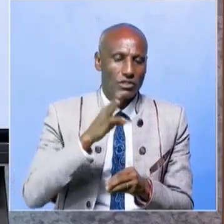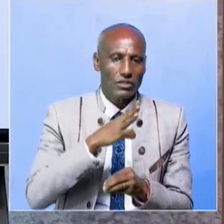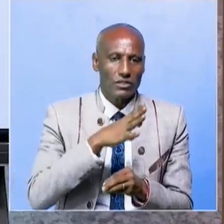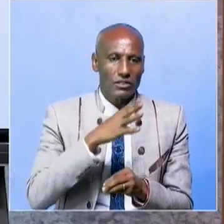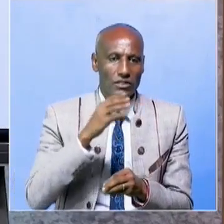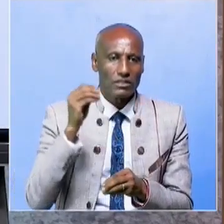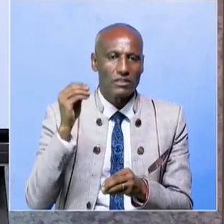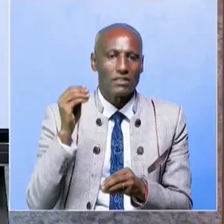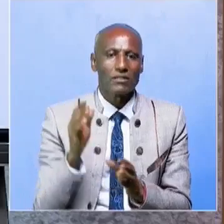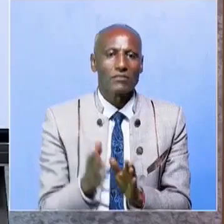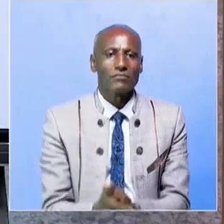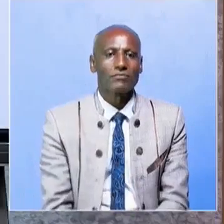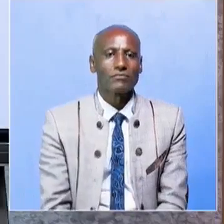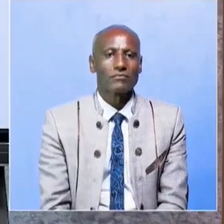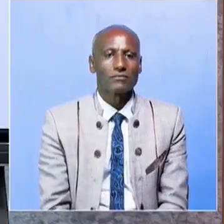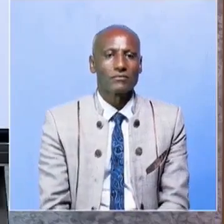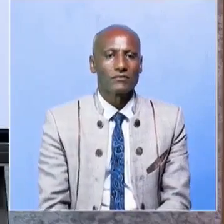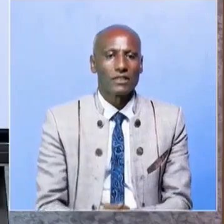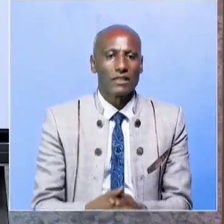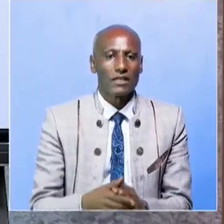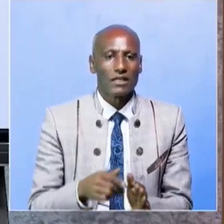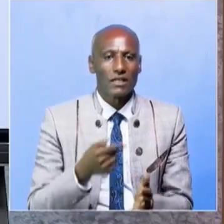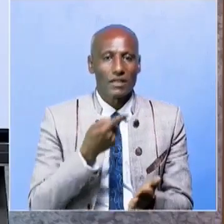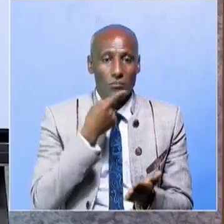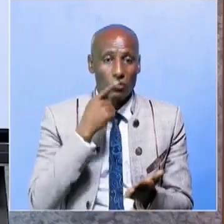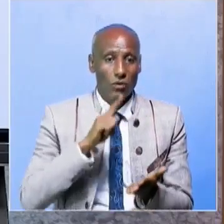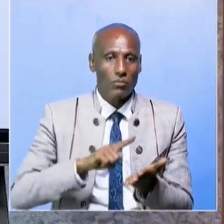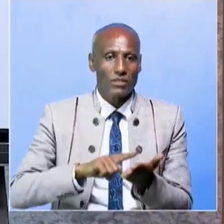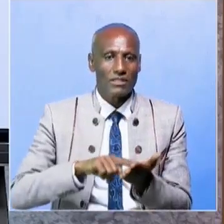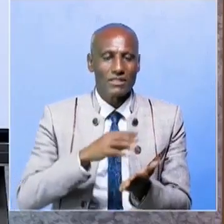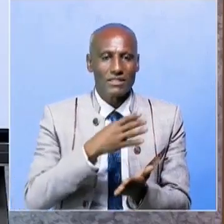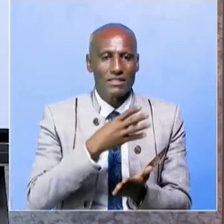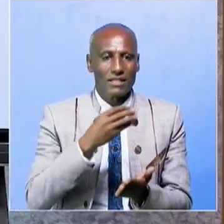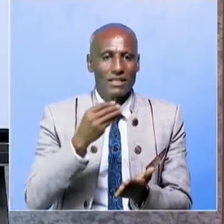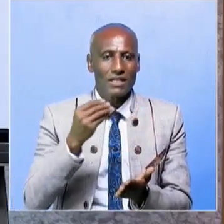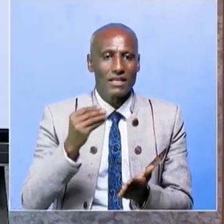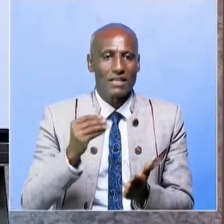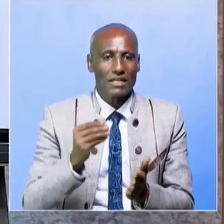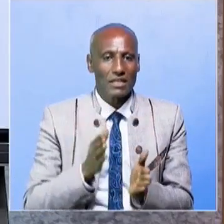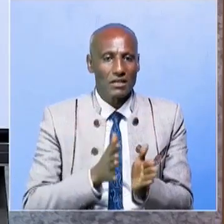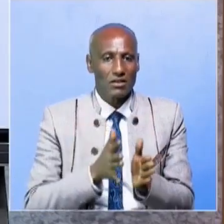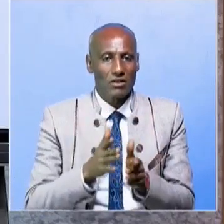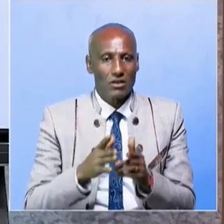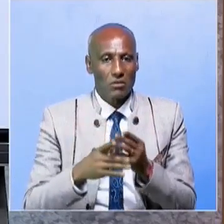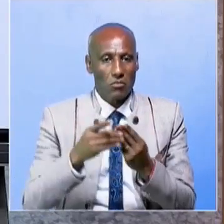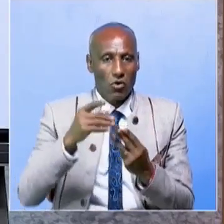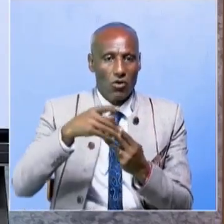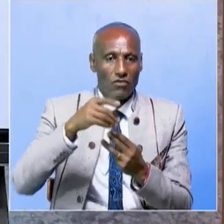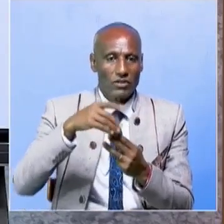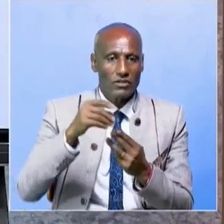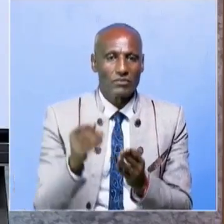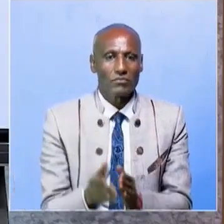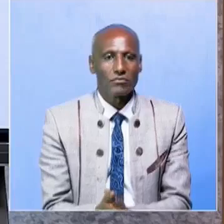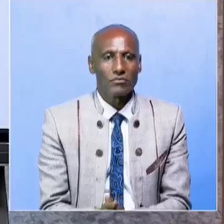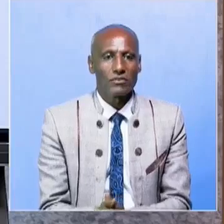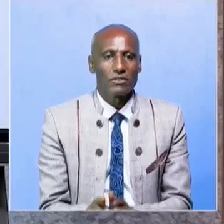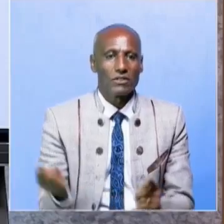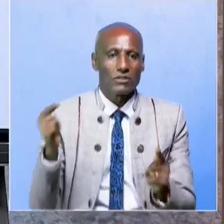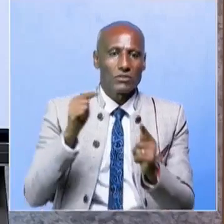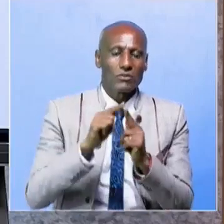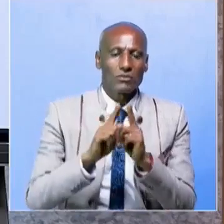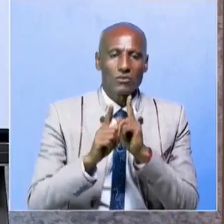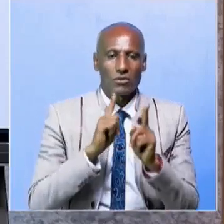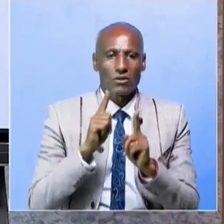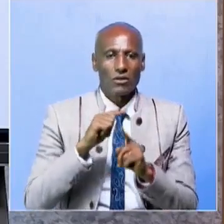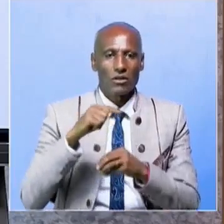use it to talk about promises and also offers. Again, we also use it to talk